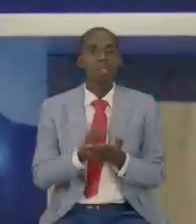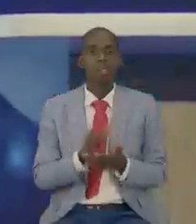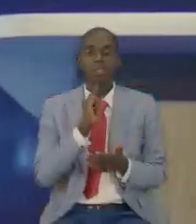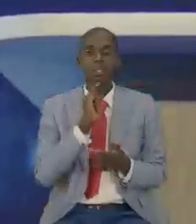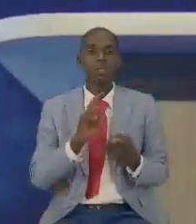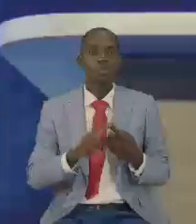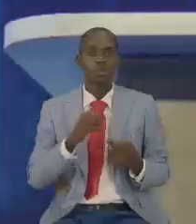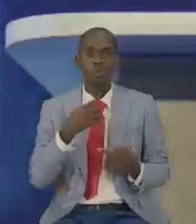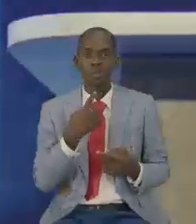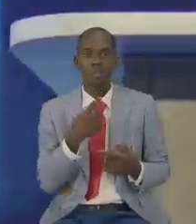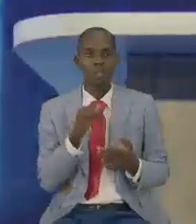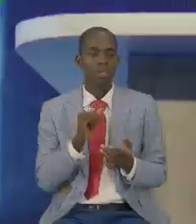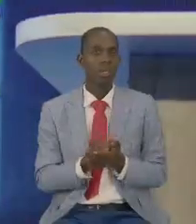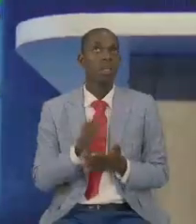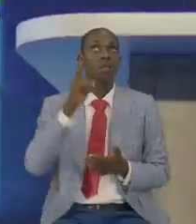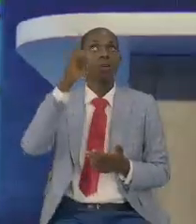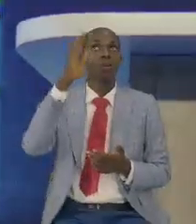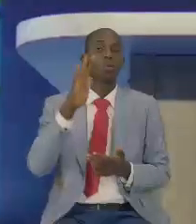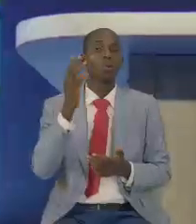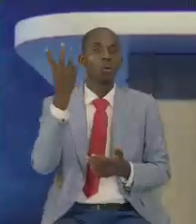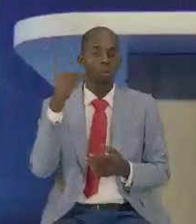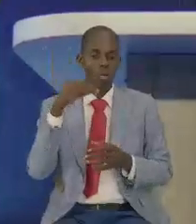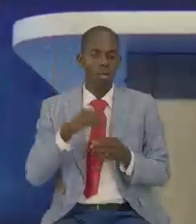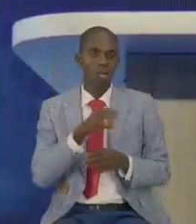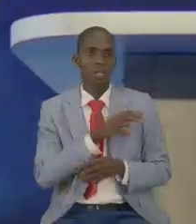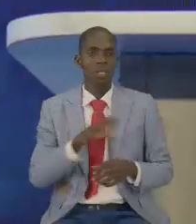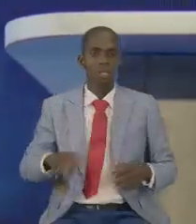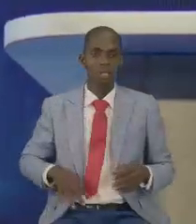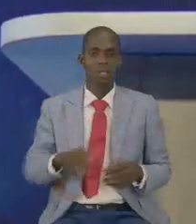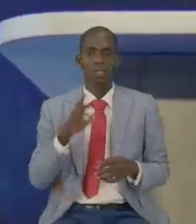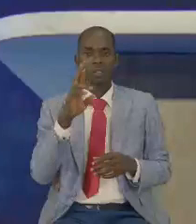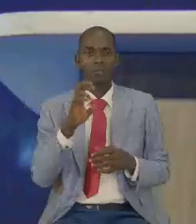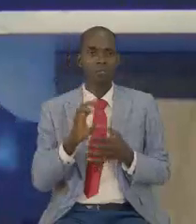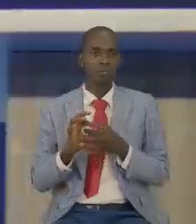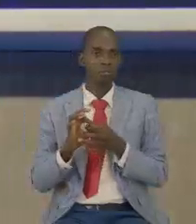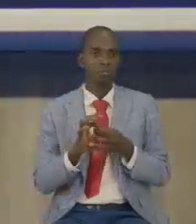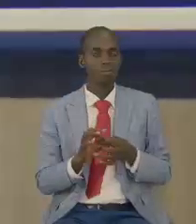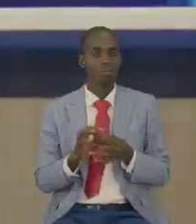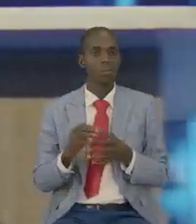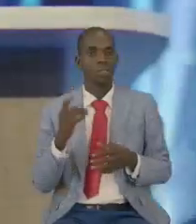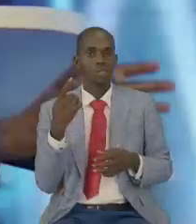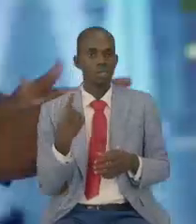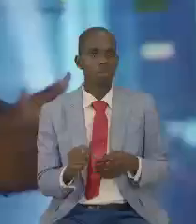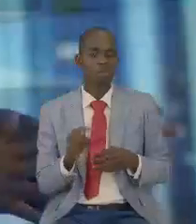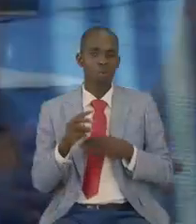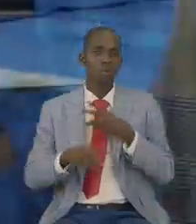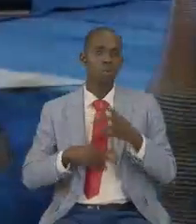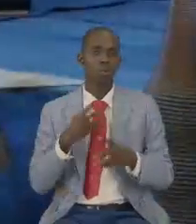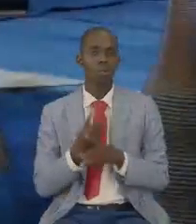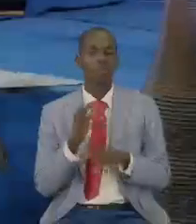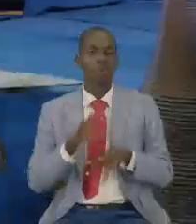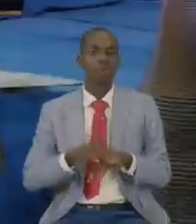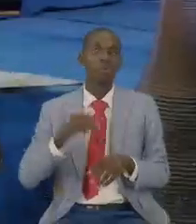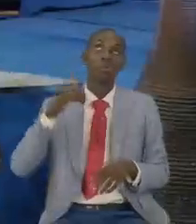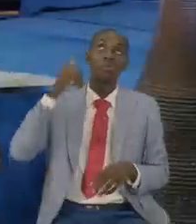Christ, reconciling the world unto himself. Reconciling the world